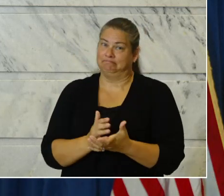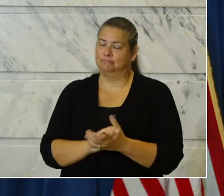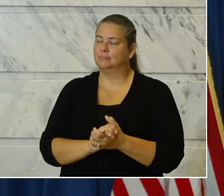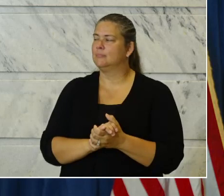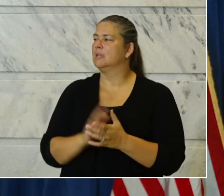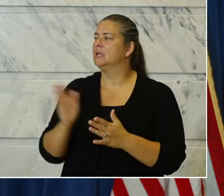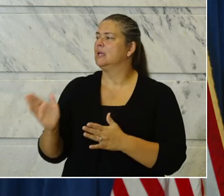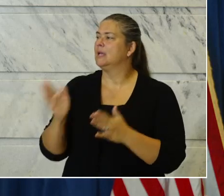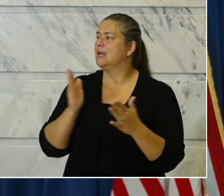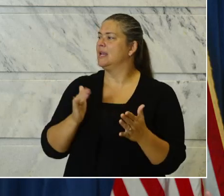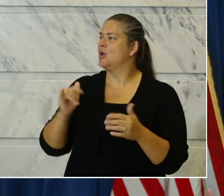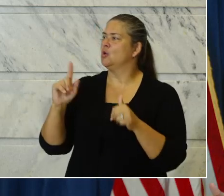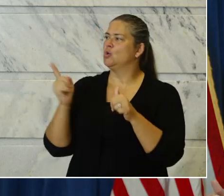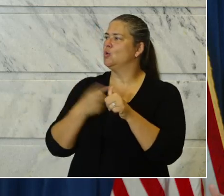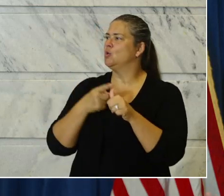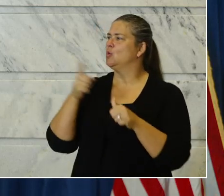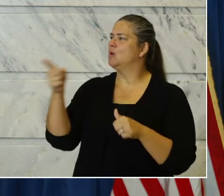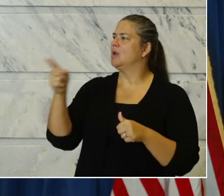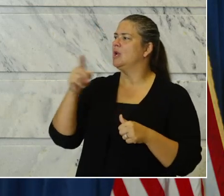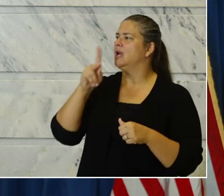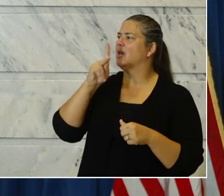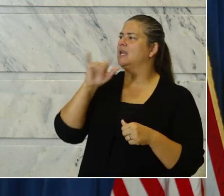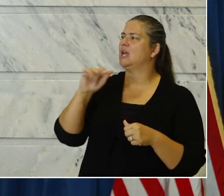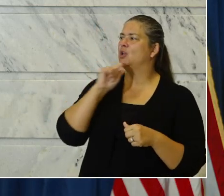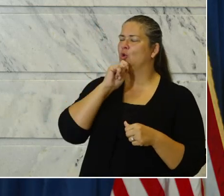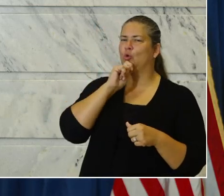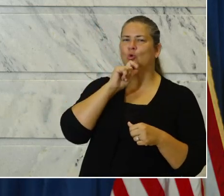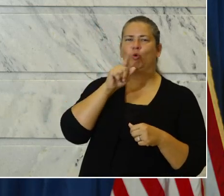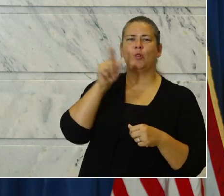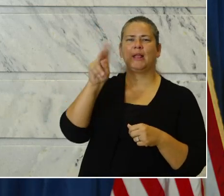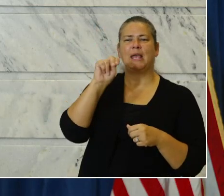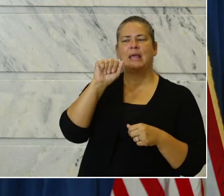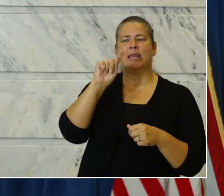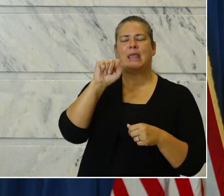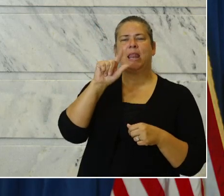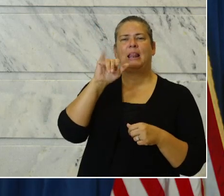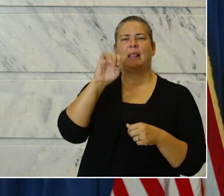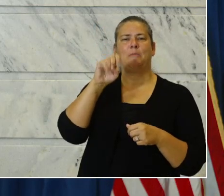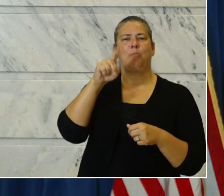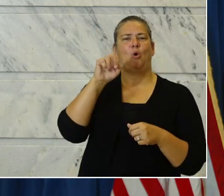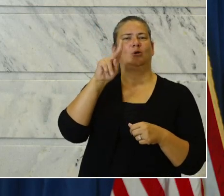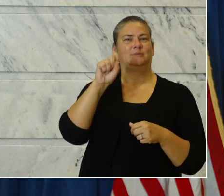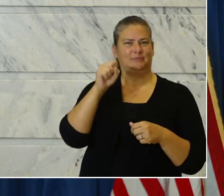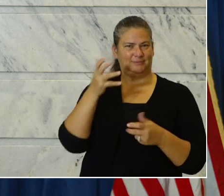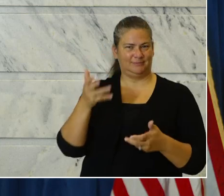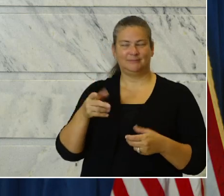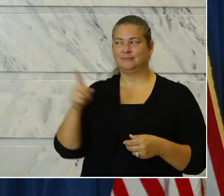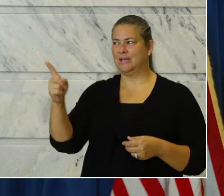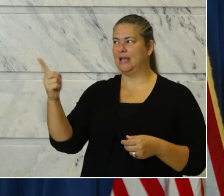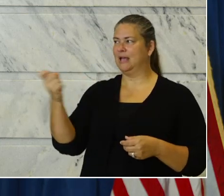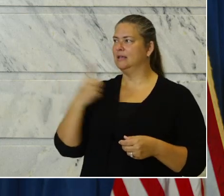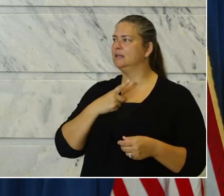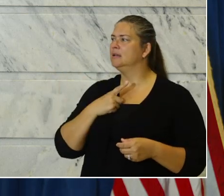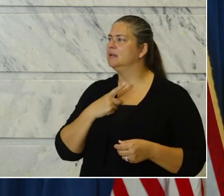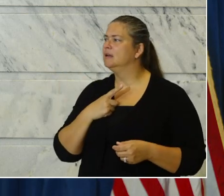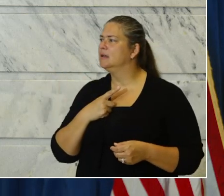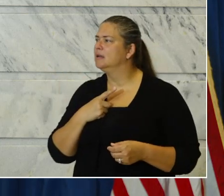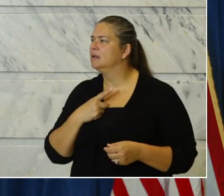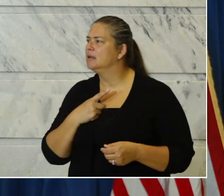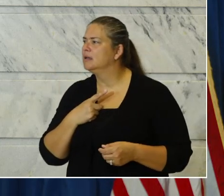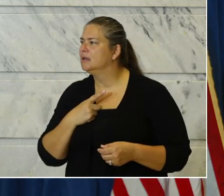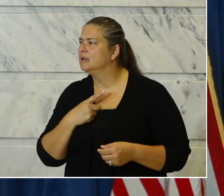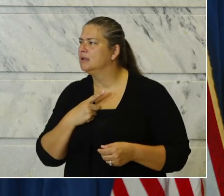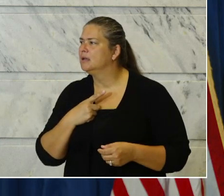the editor-in-chief of the Kentucky Kernel? So my question is about UK student rates, and according